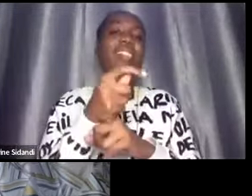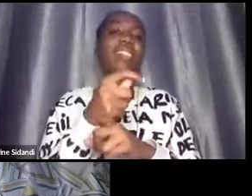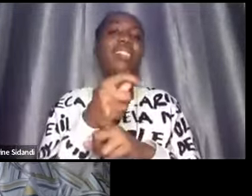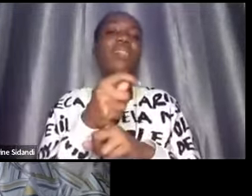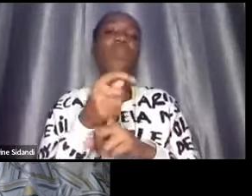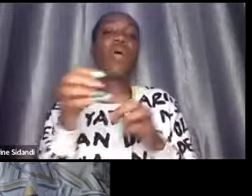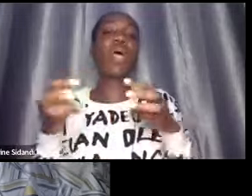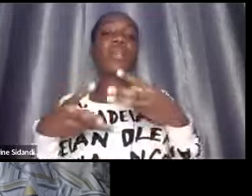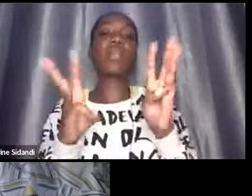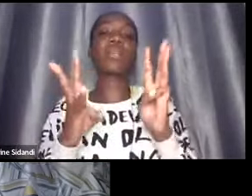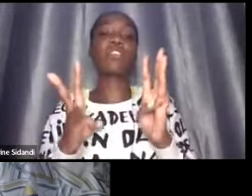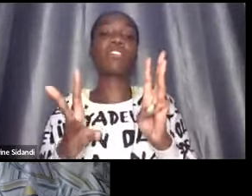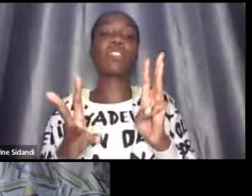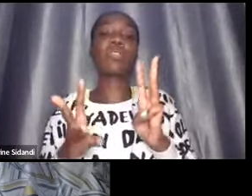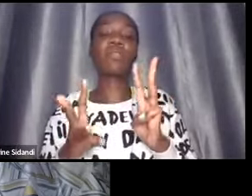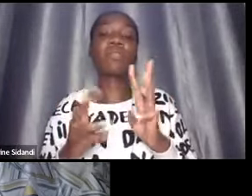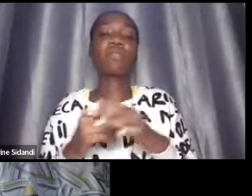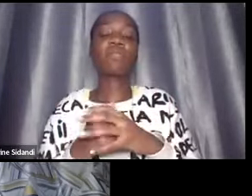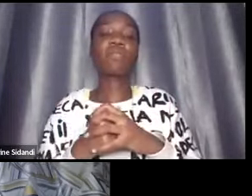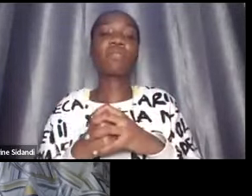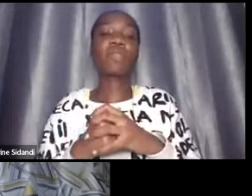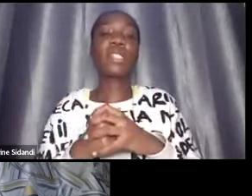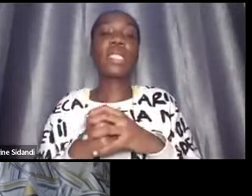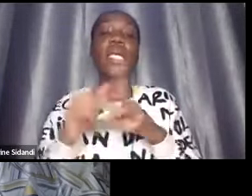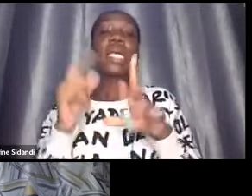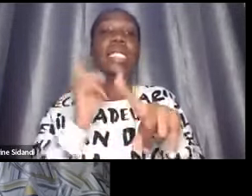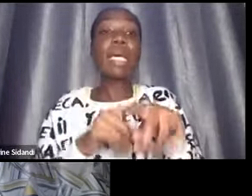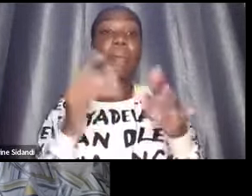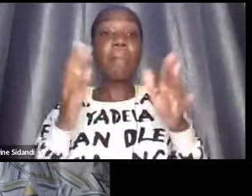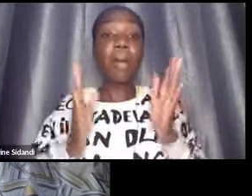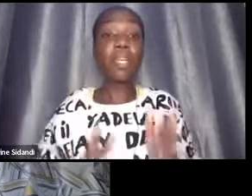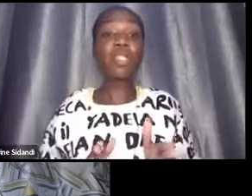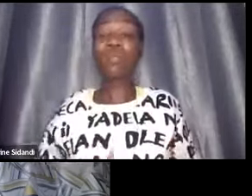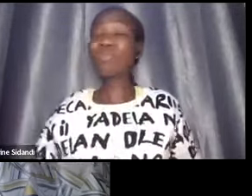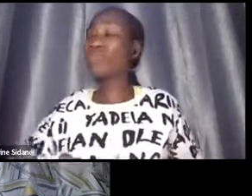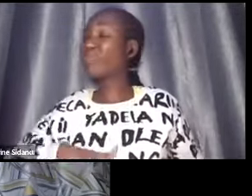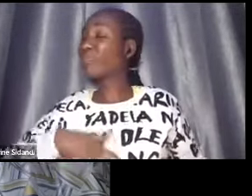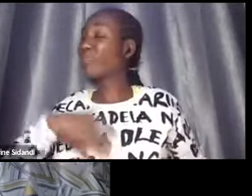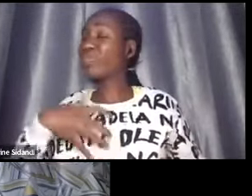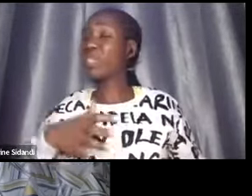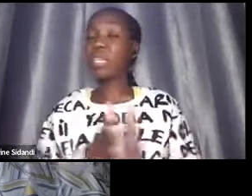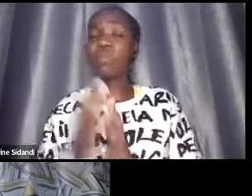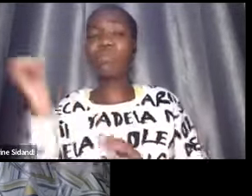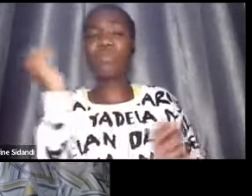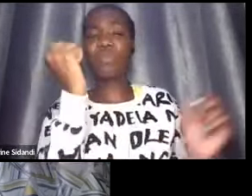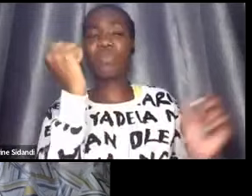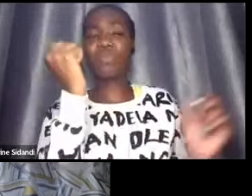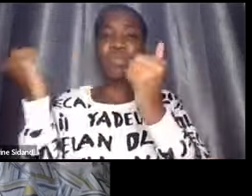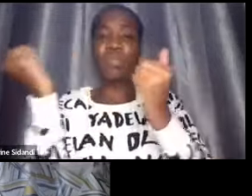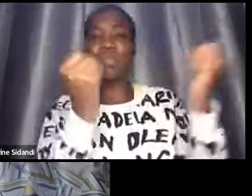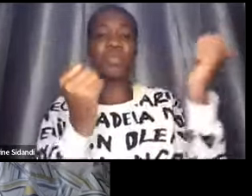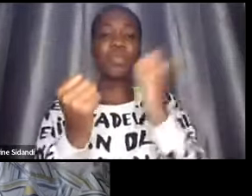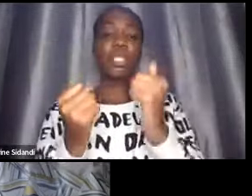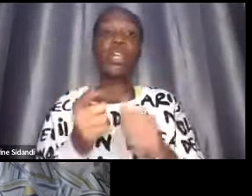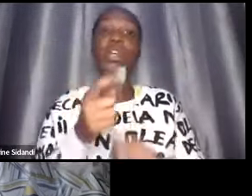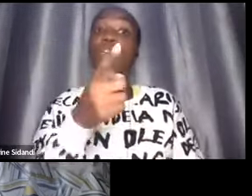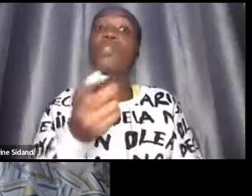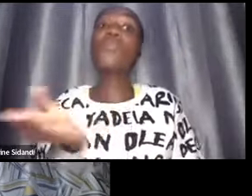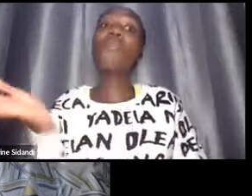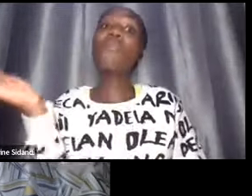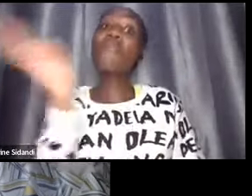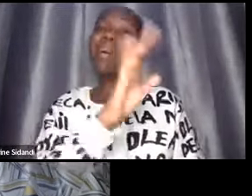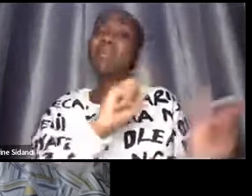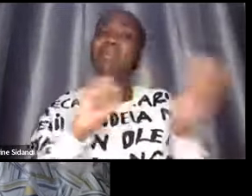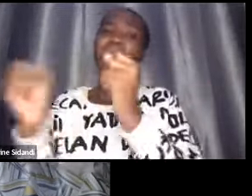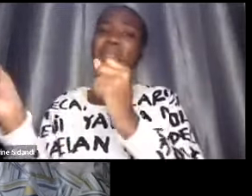catching strategy. When somebody is hungry and they throw spears towards you, don't throw them back.